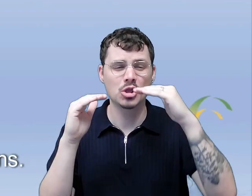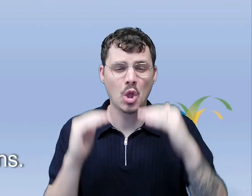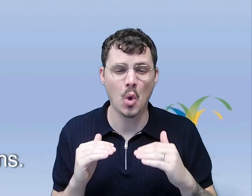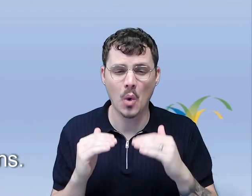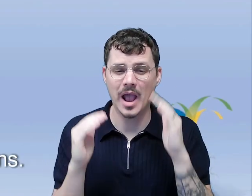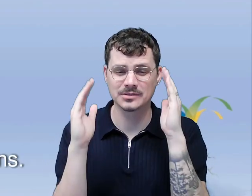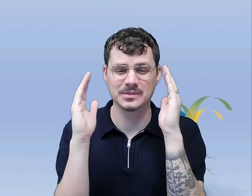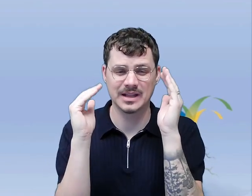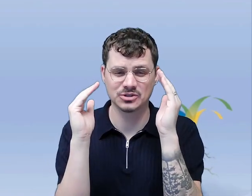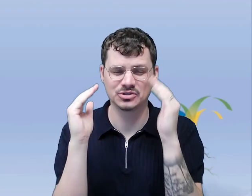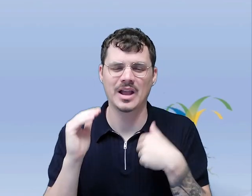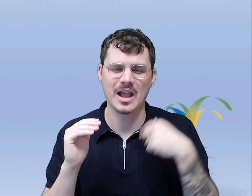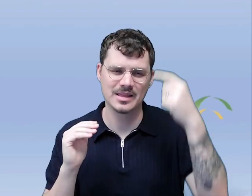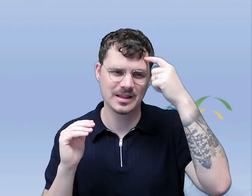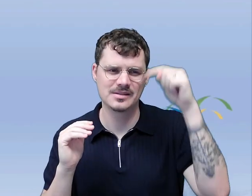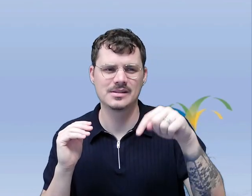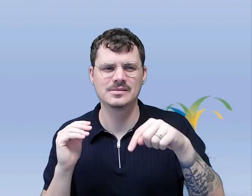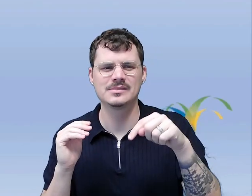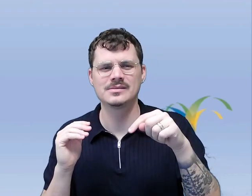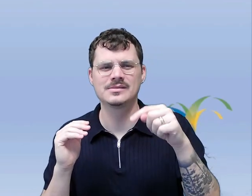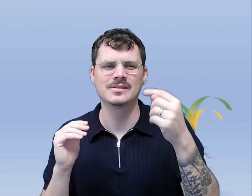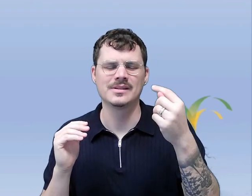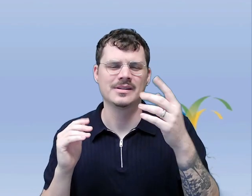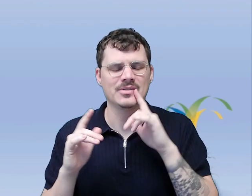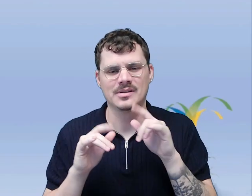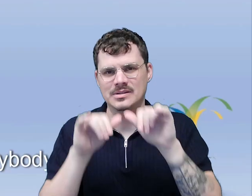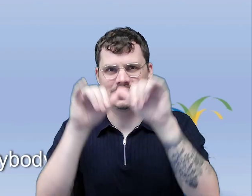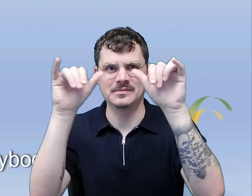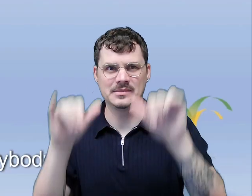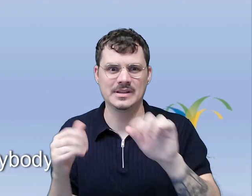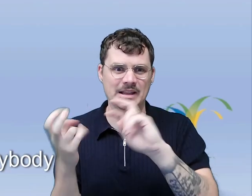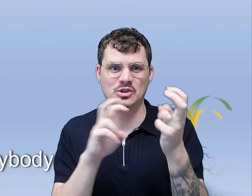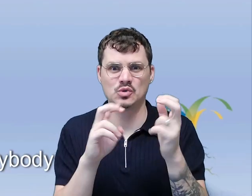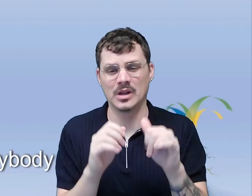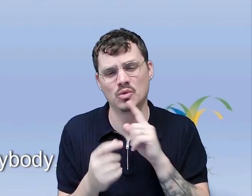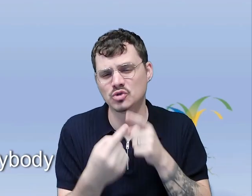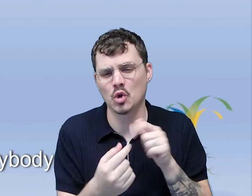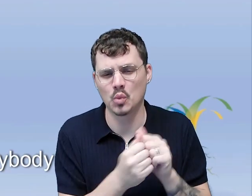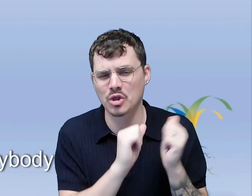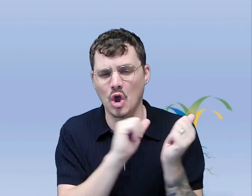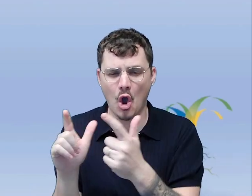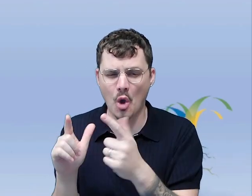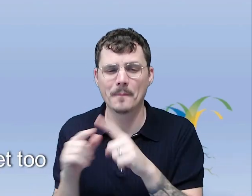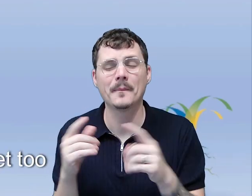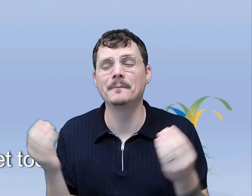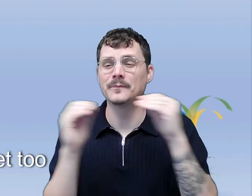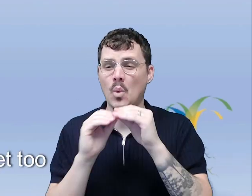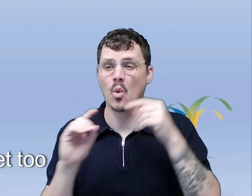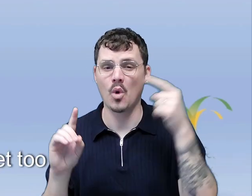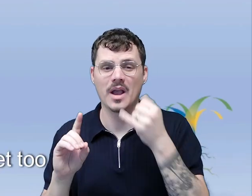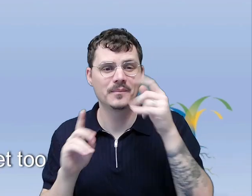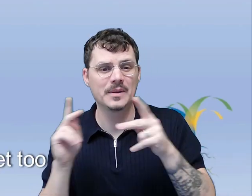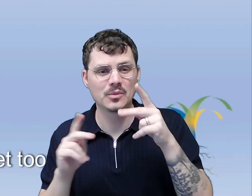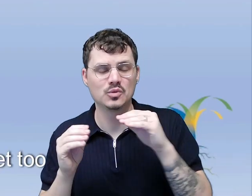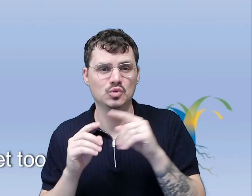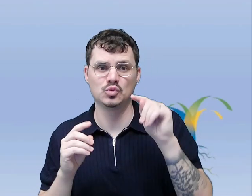Inappropriately low expectations, I think this is a systemic issue that we all struggle with everybody. But it's particularly